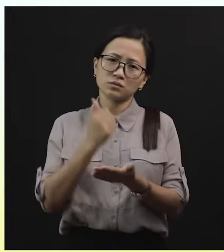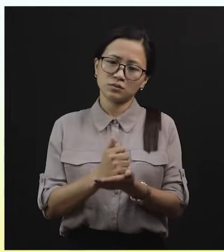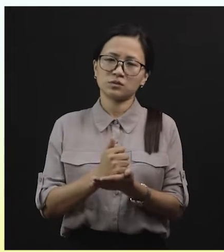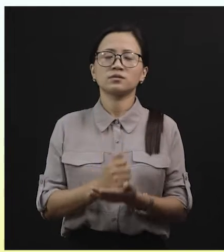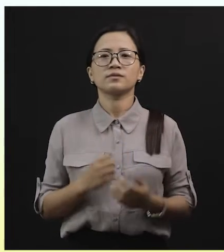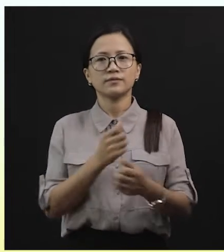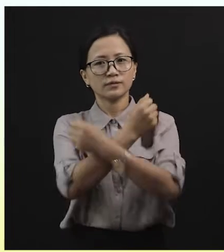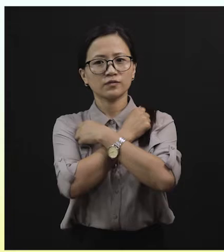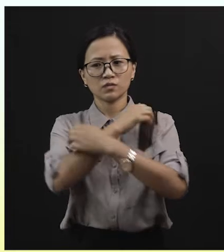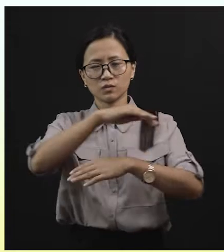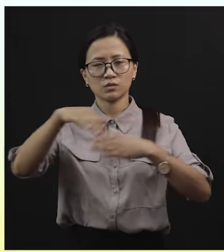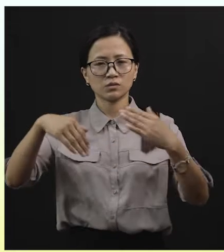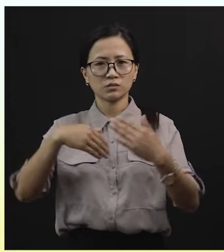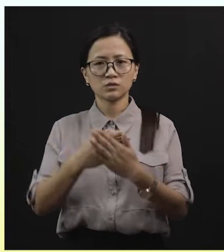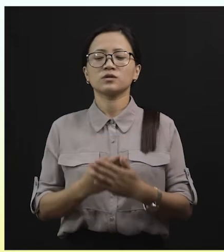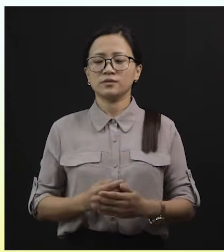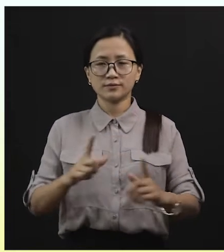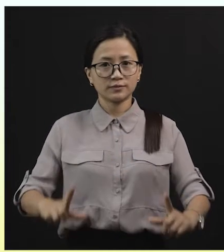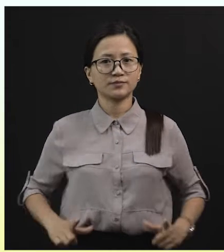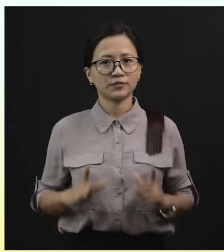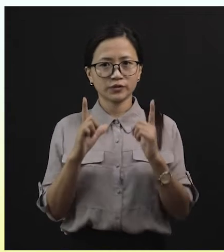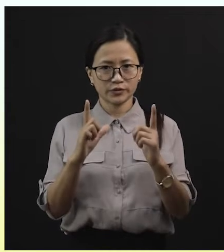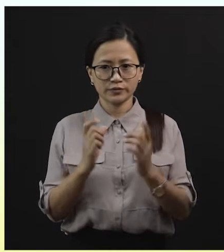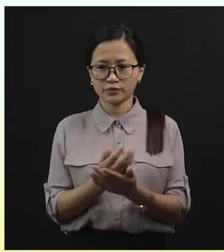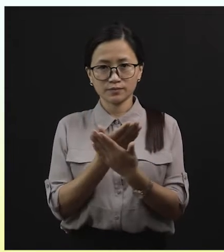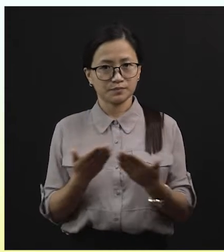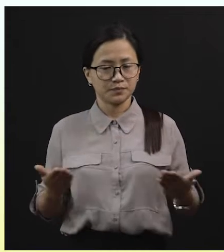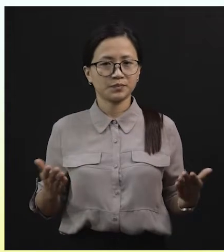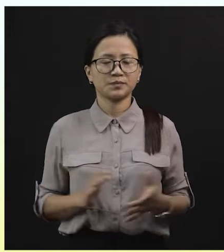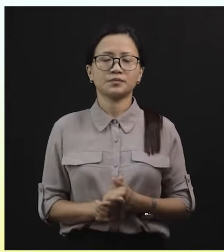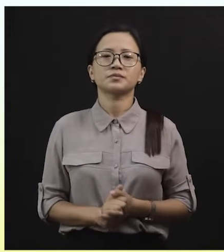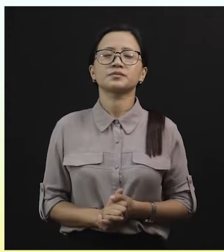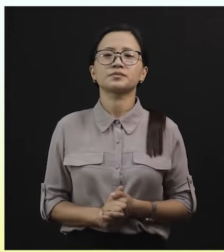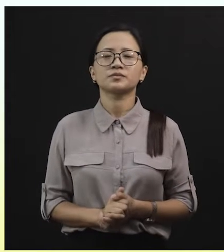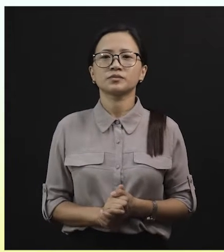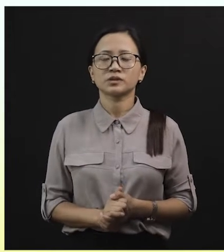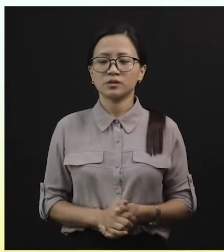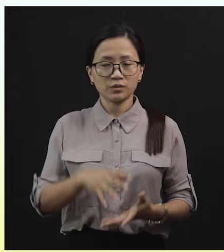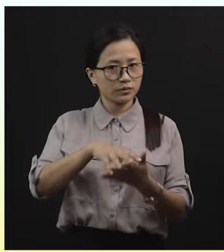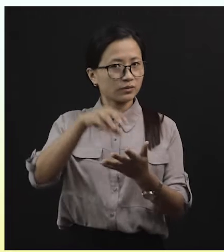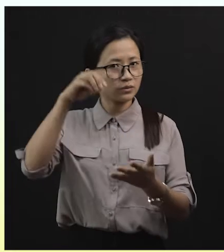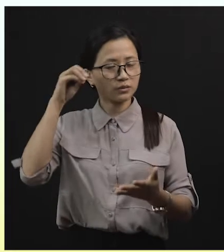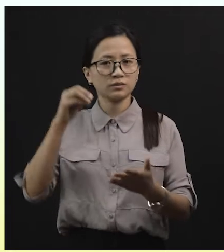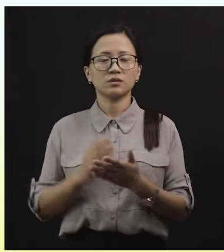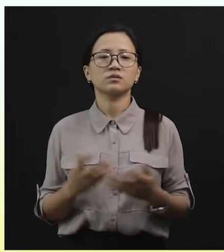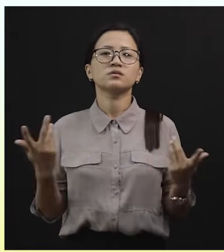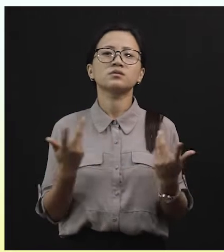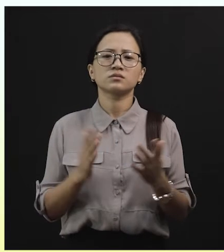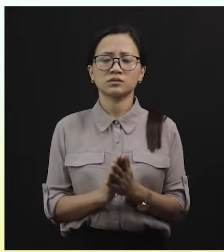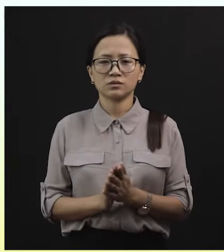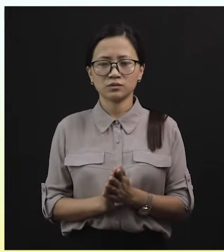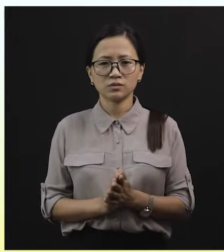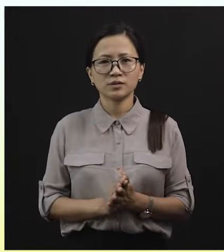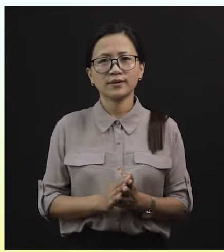living organisms. Okay, so after reading this poem, we will be learning how to